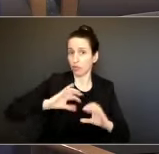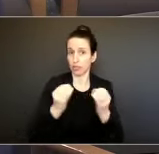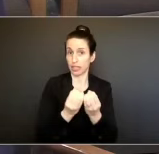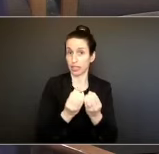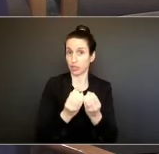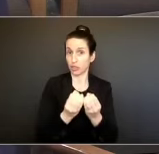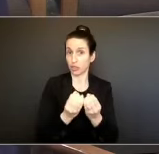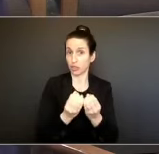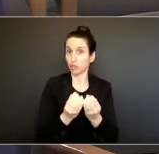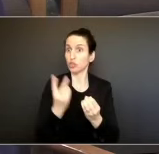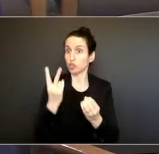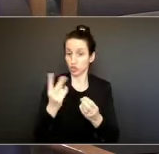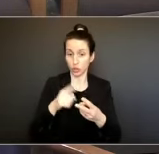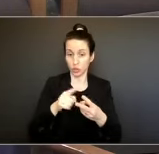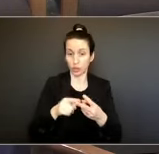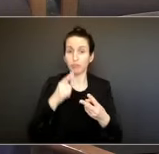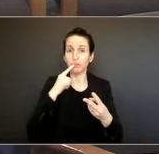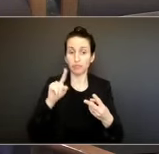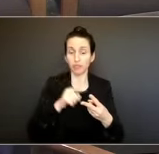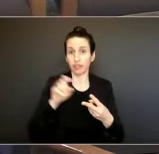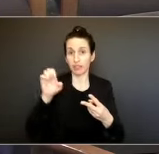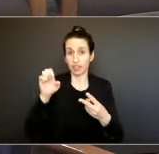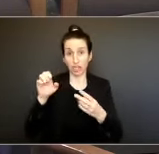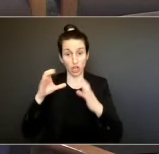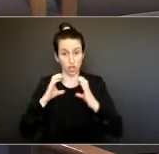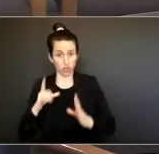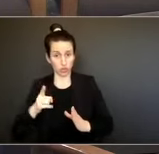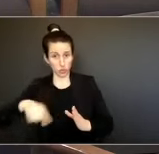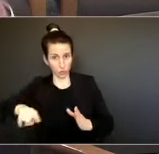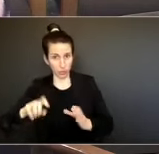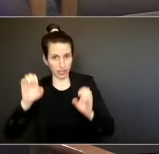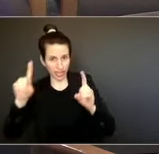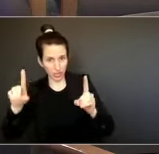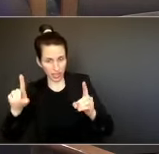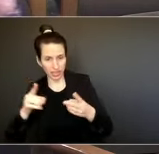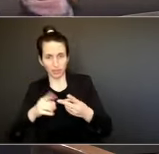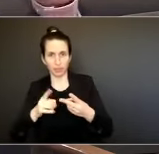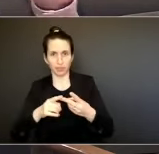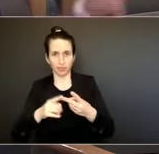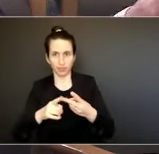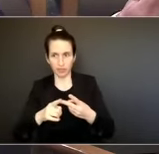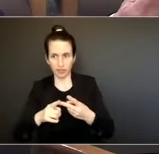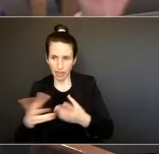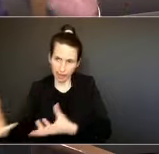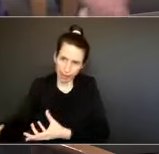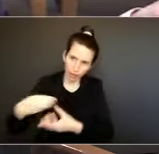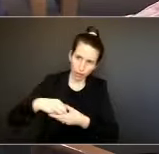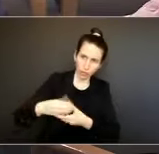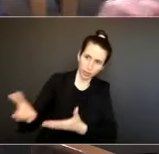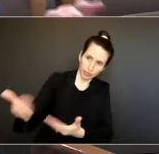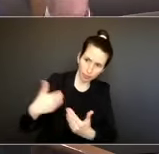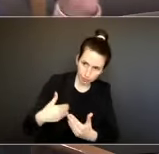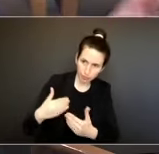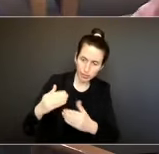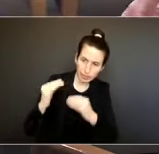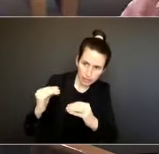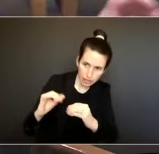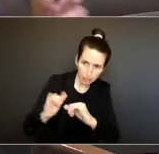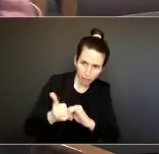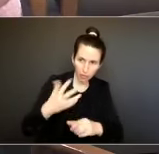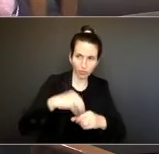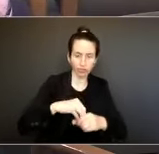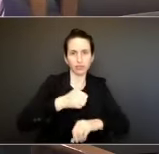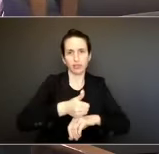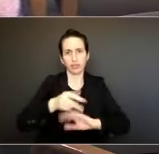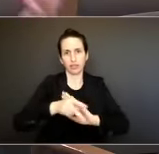consumer and helps mentor, train, and engage the consumer in policy activities. And not only are there 60 under the behavioral health